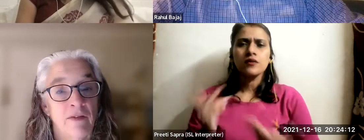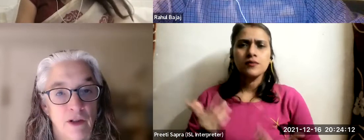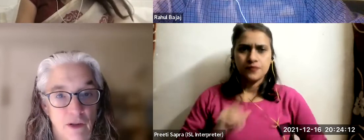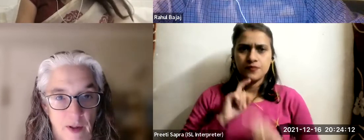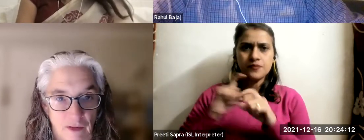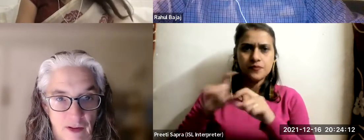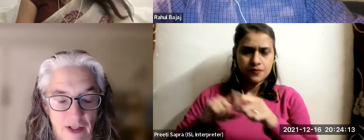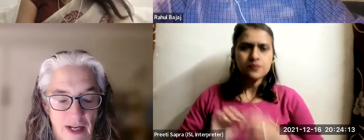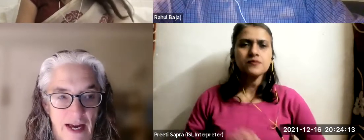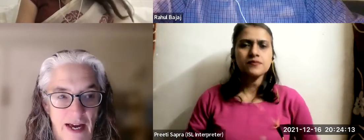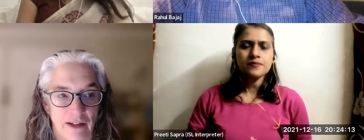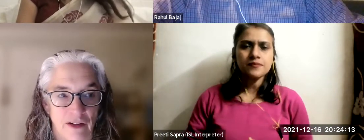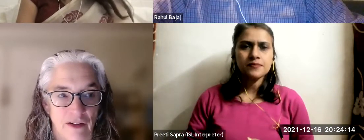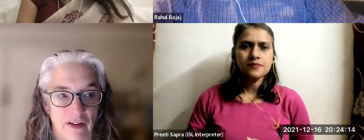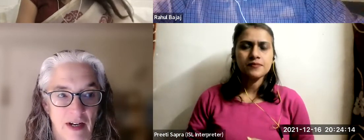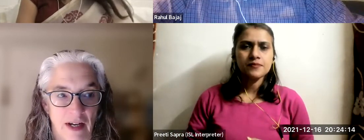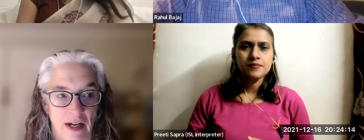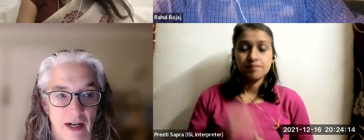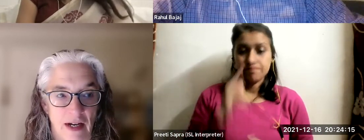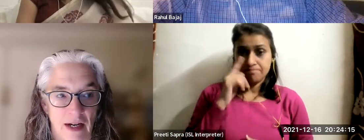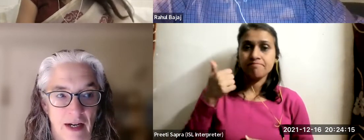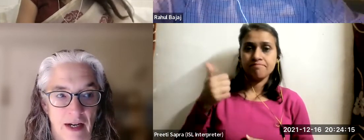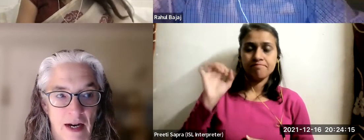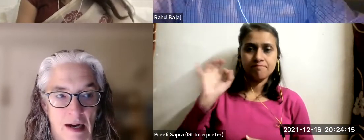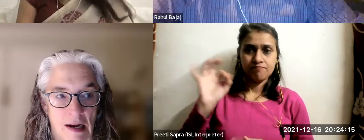That's a very good question. And